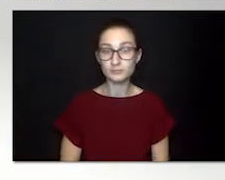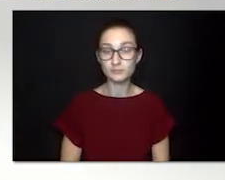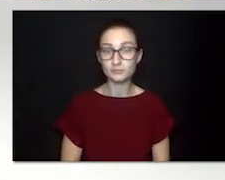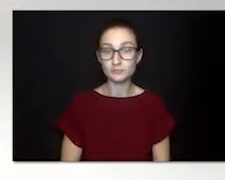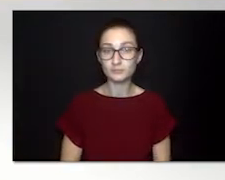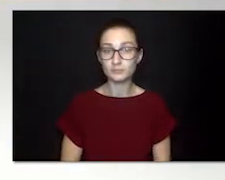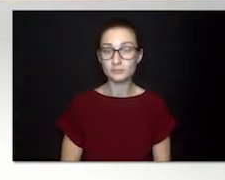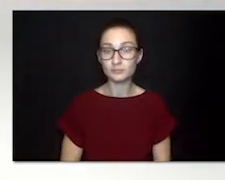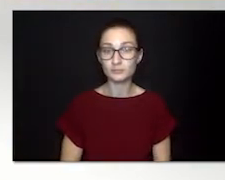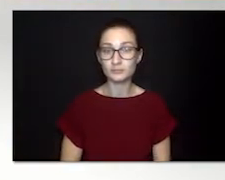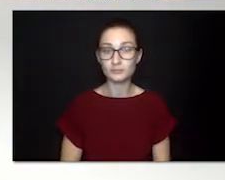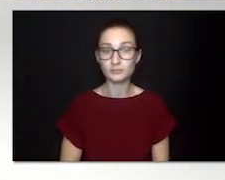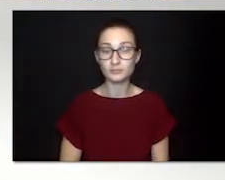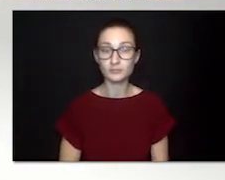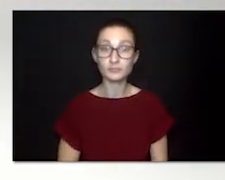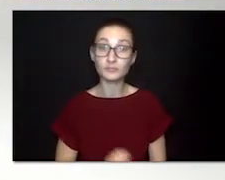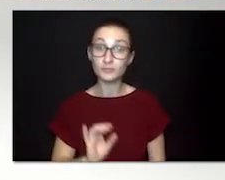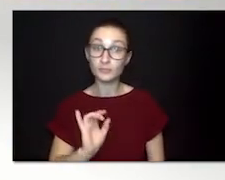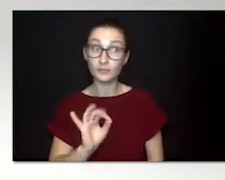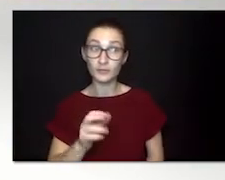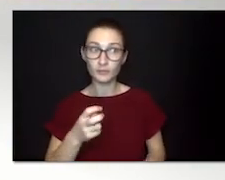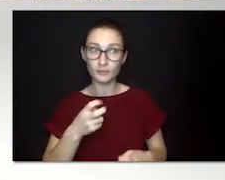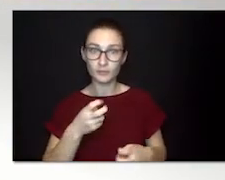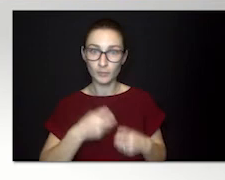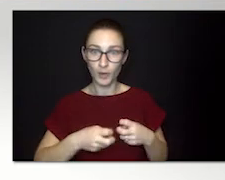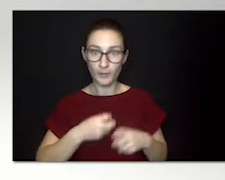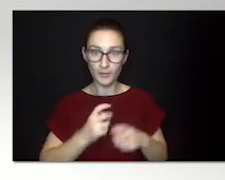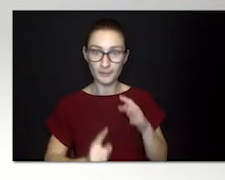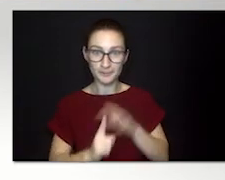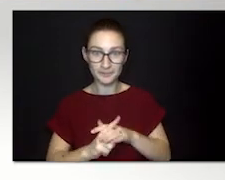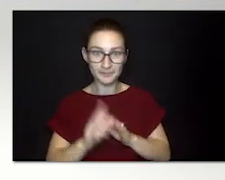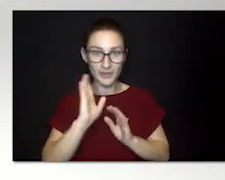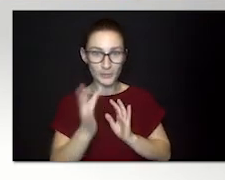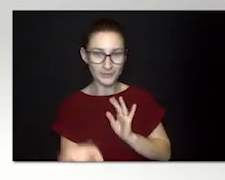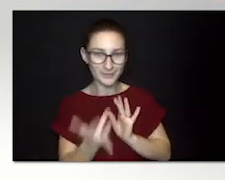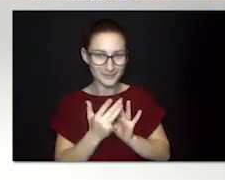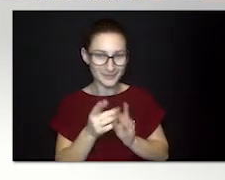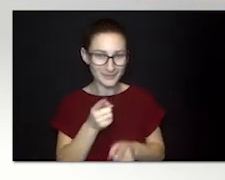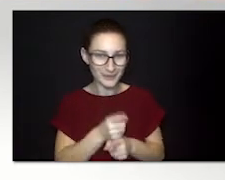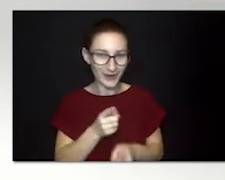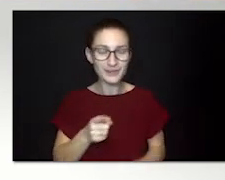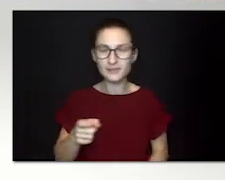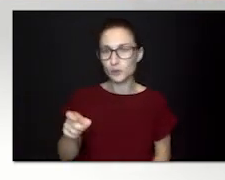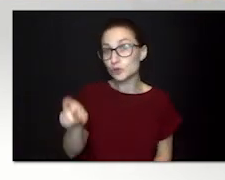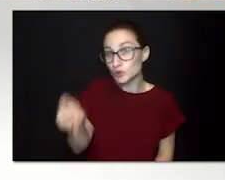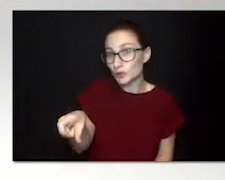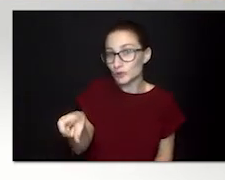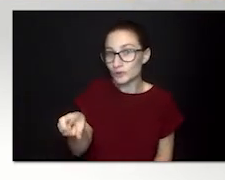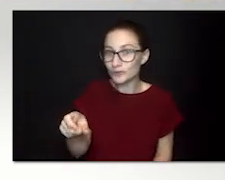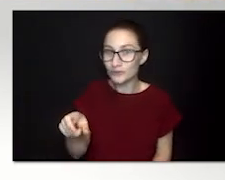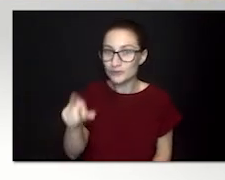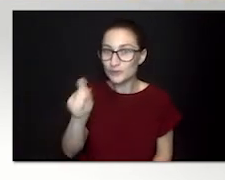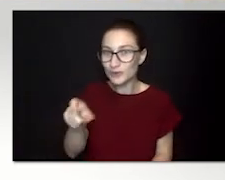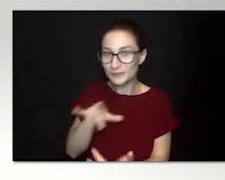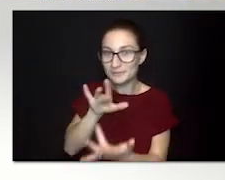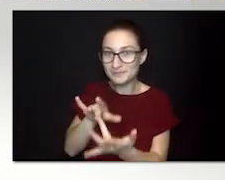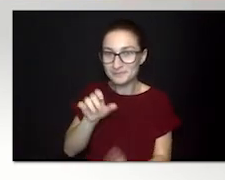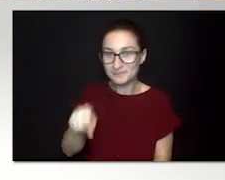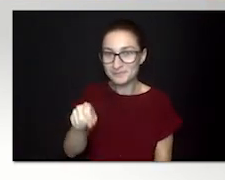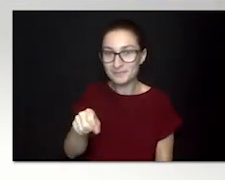the, and if it was a problem, they would contact me, right? They should. Yeah. They